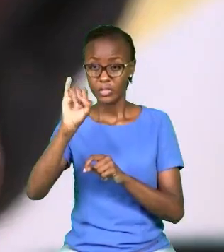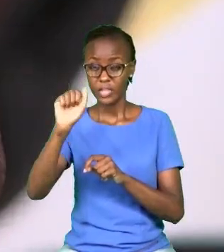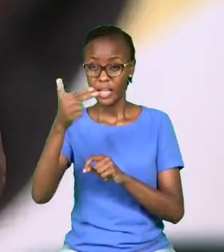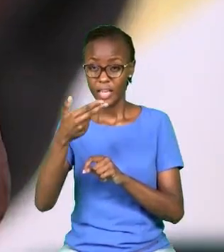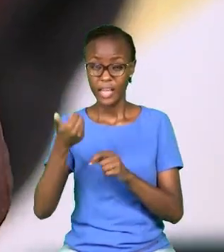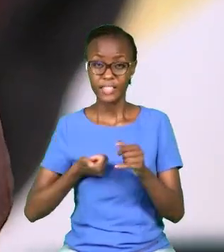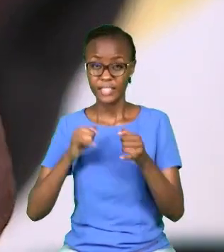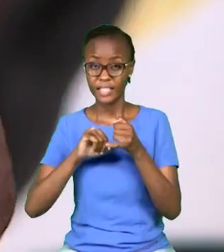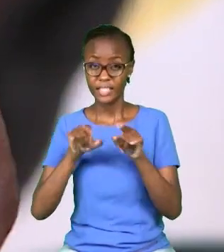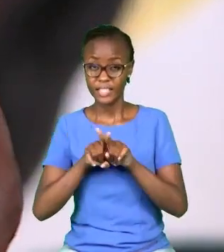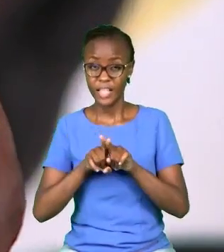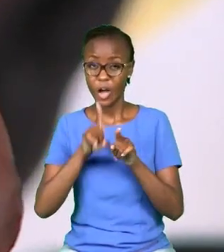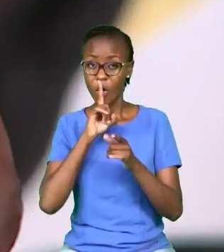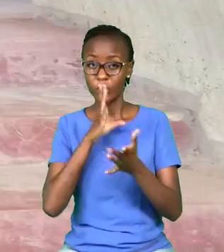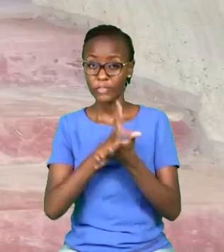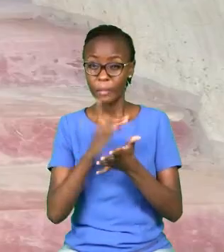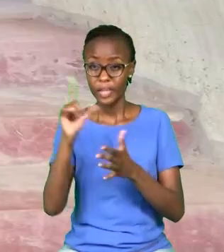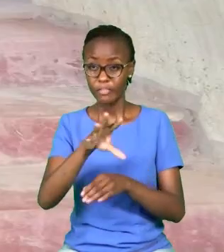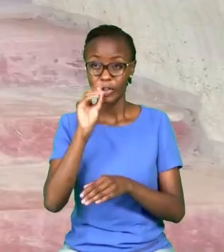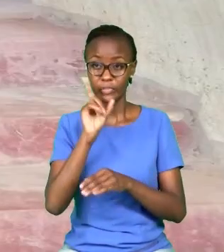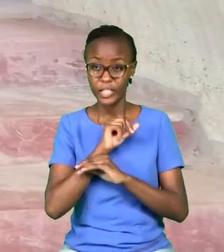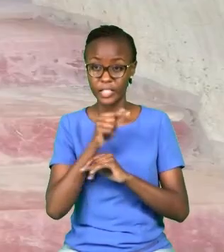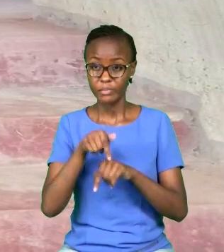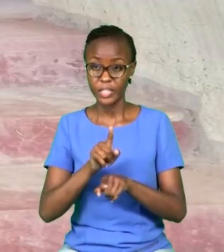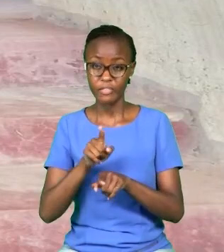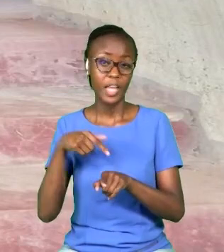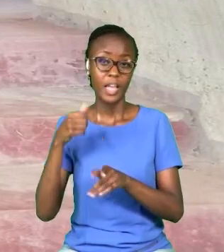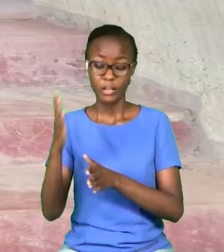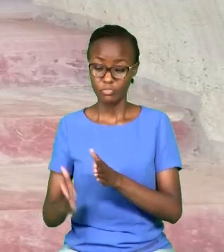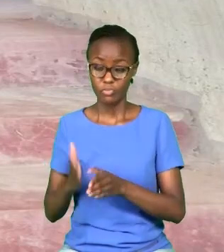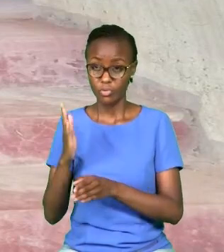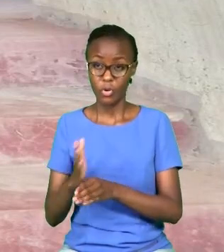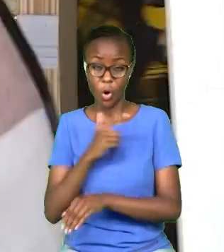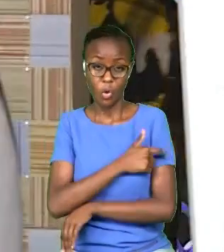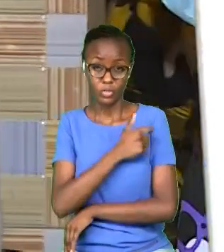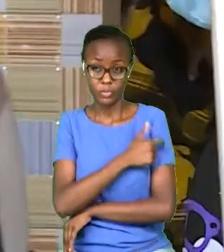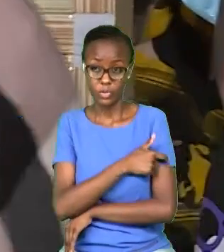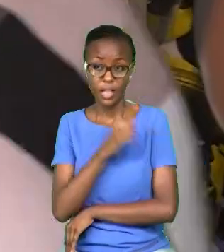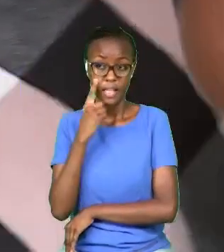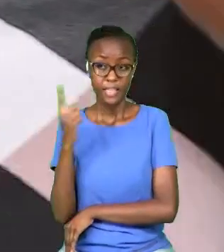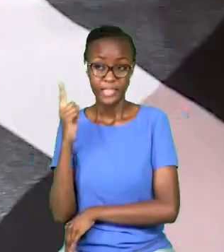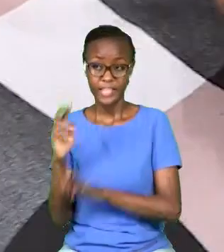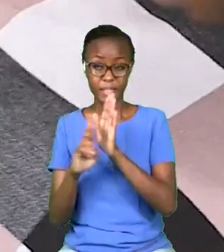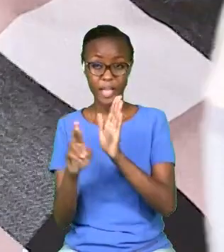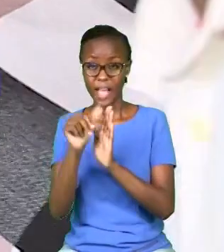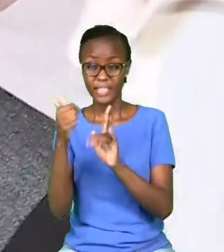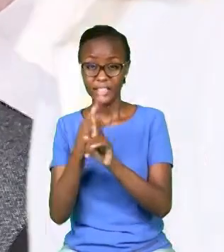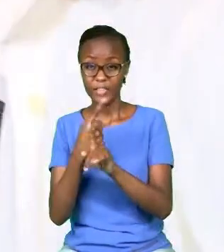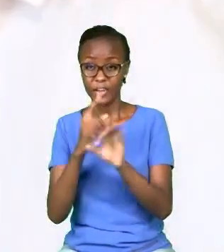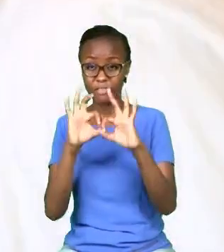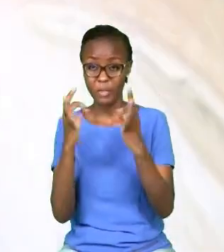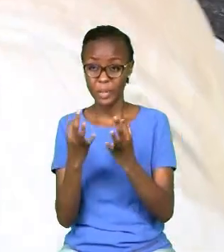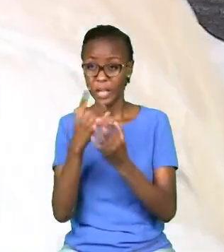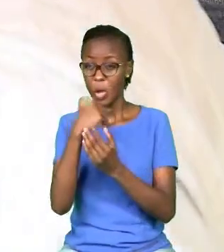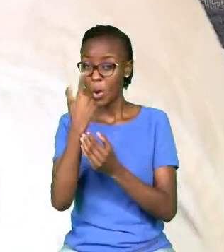been found and receiving treatment at Naivasha Hospital. Josiah Waiguru's family represent a few lucky families who get their